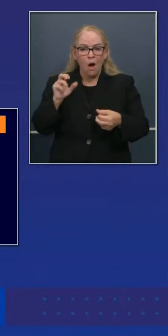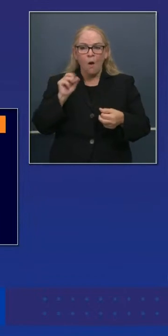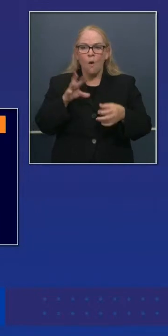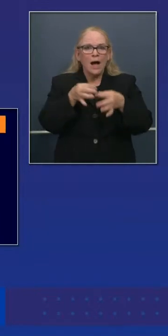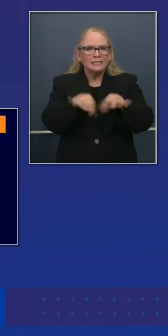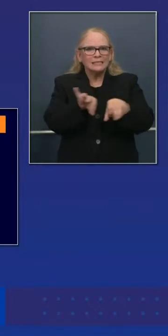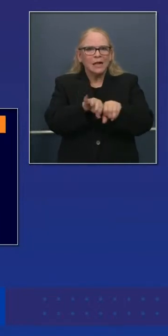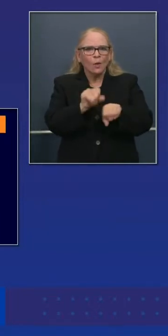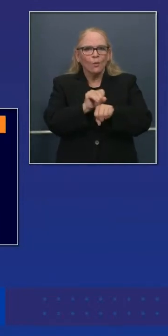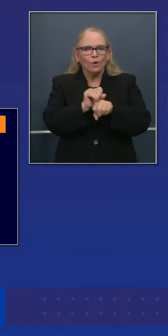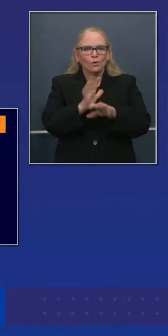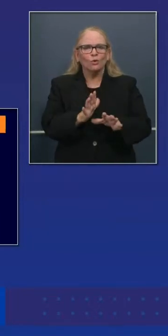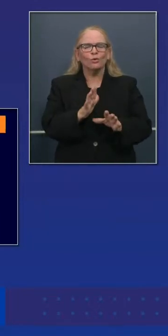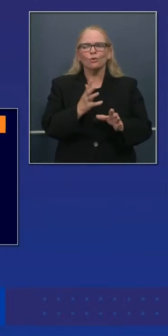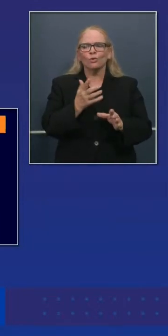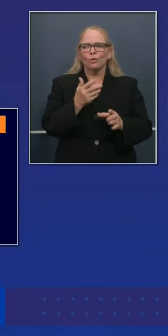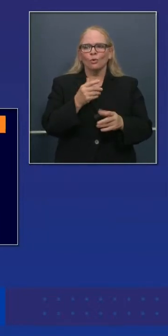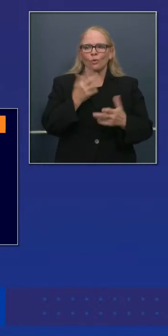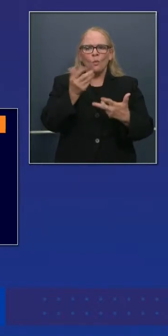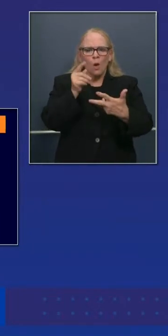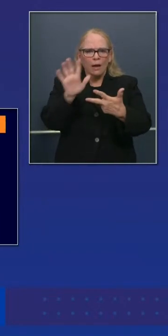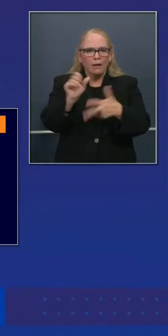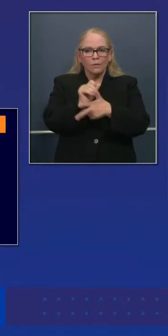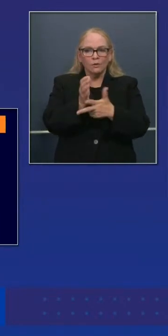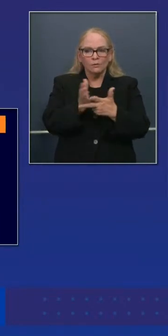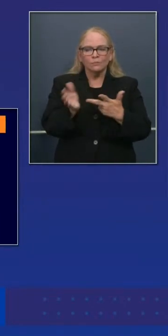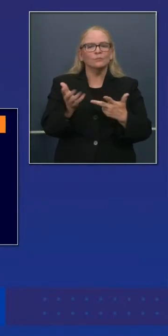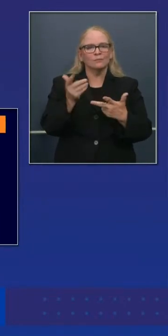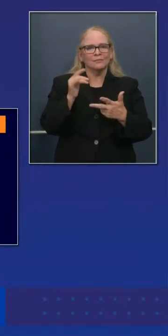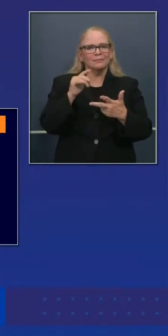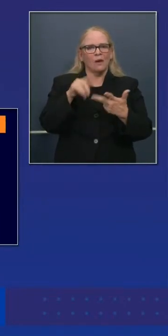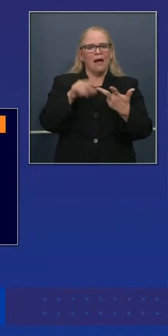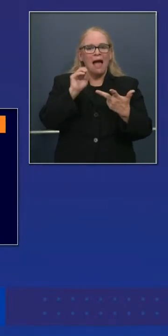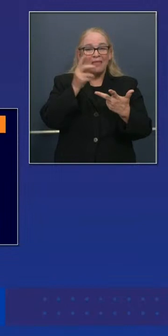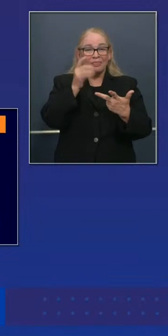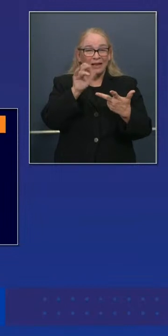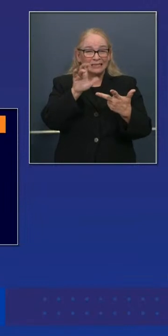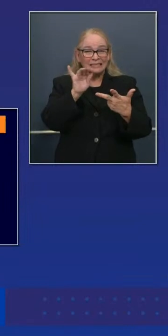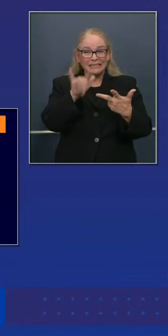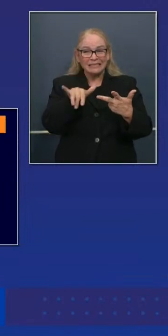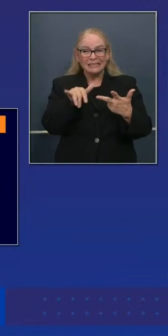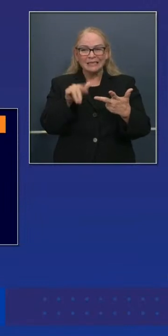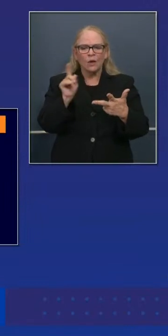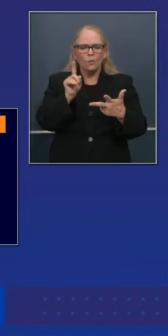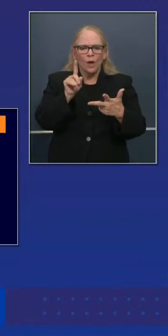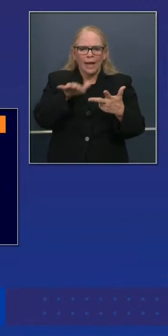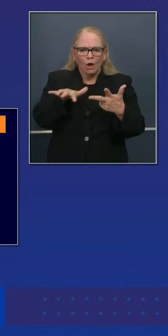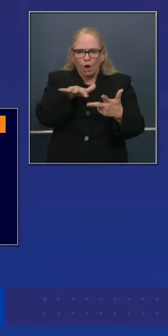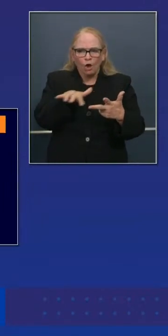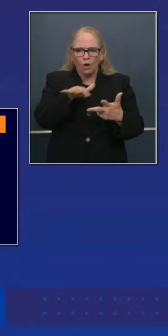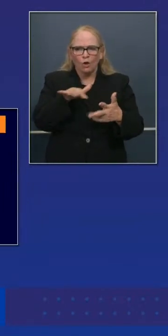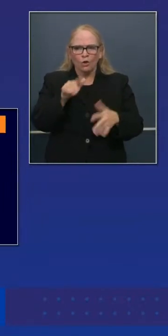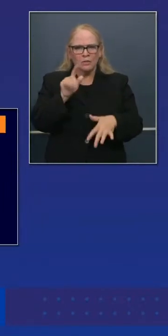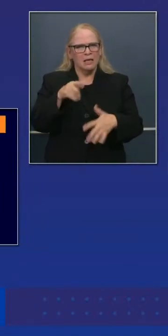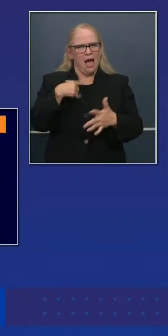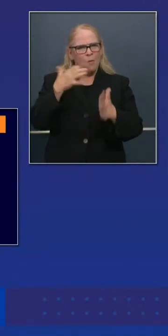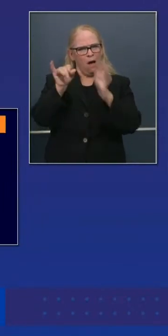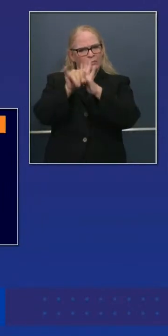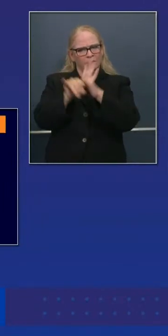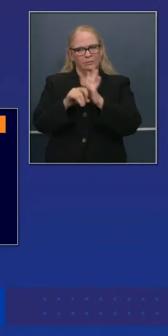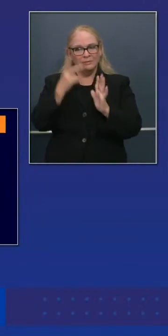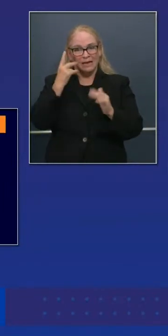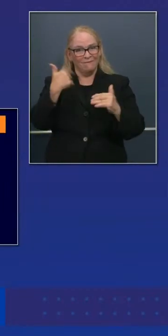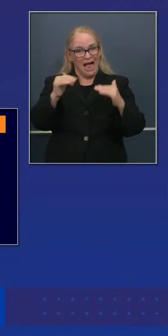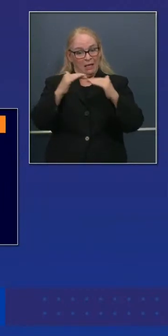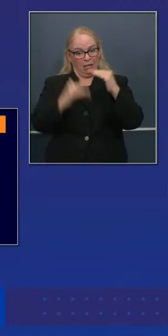information, race and ethnicity information, some of the information about where individuals work, so that we can be smarter and wiser